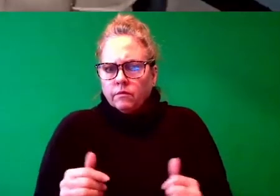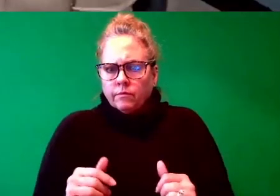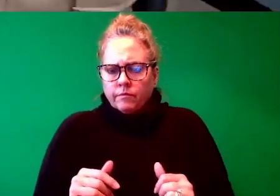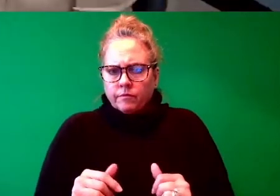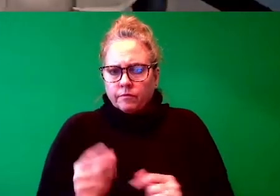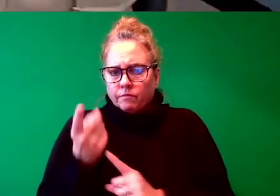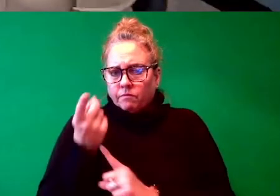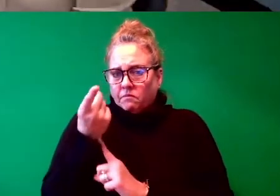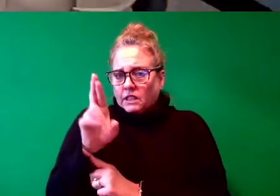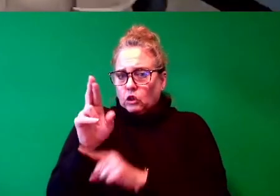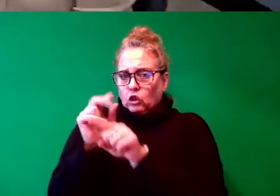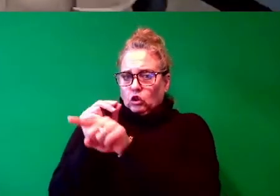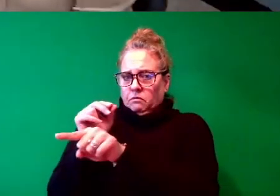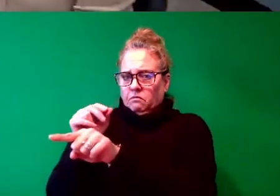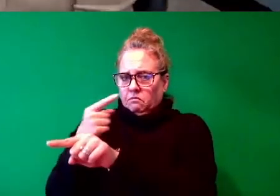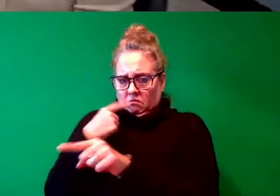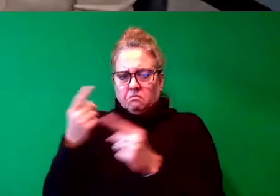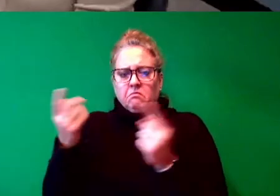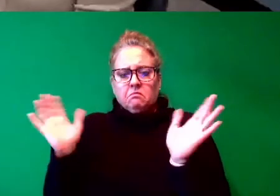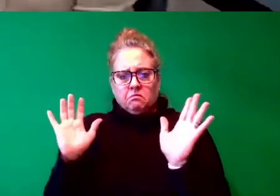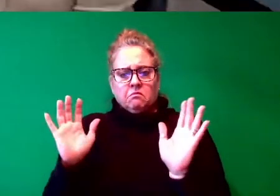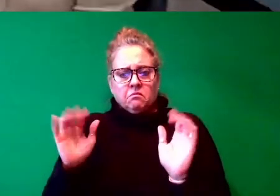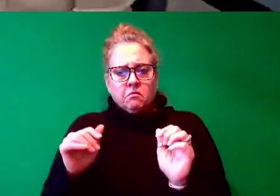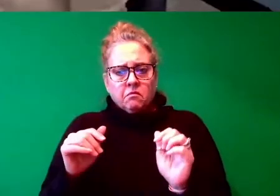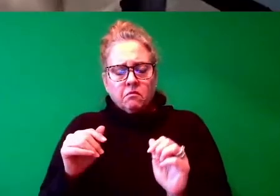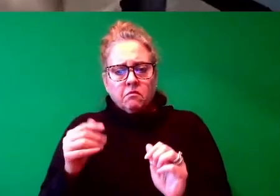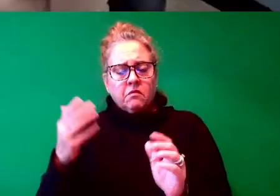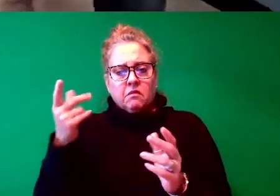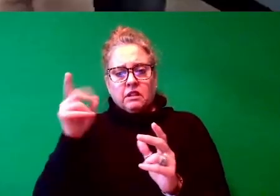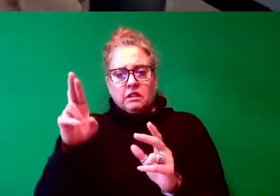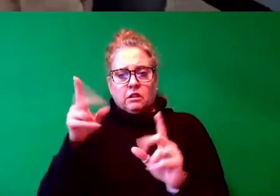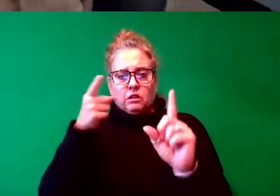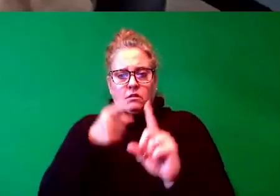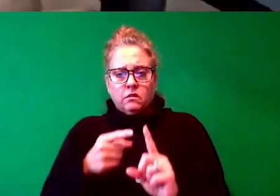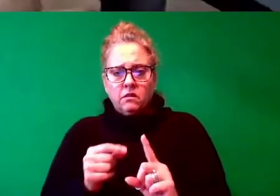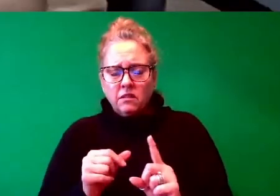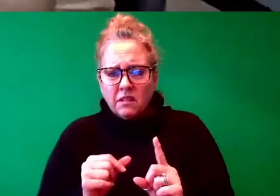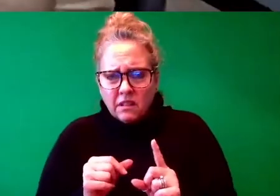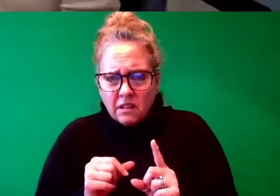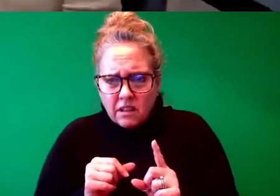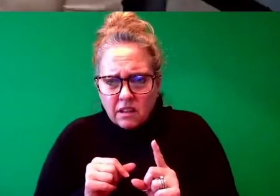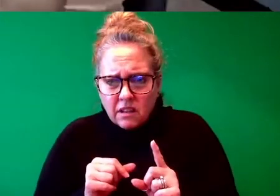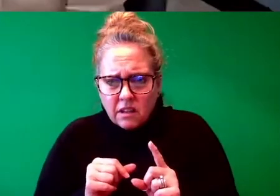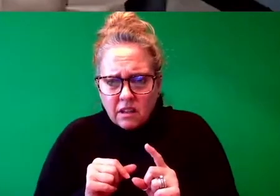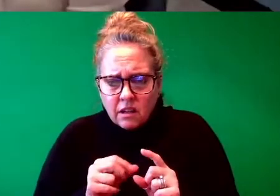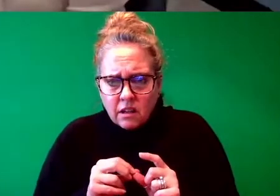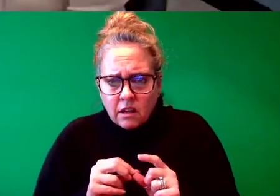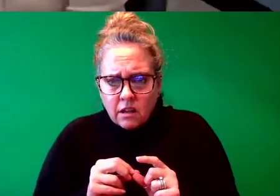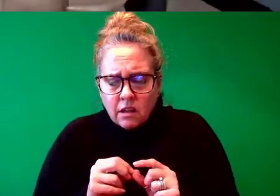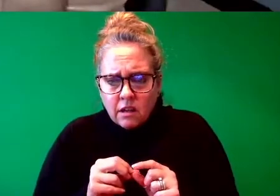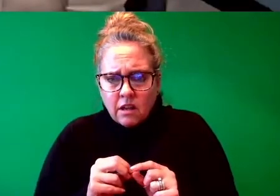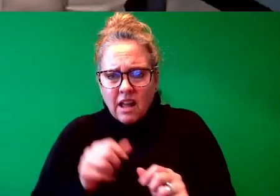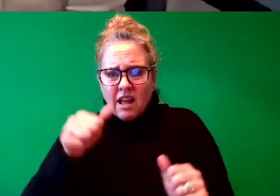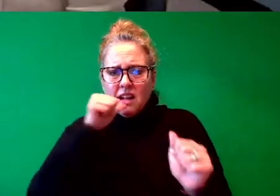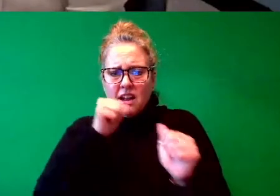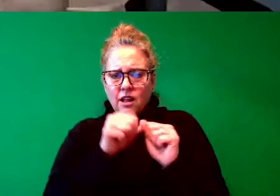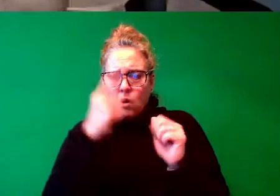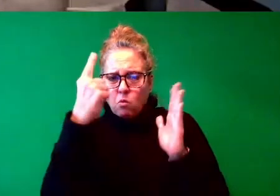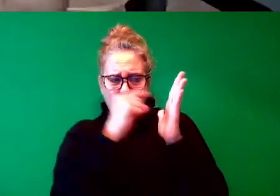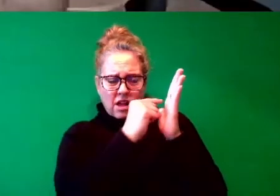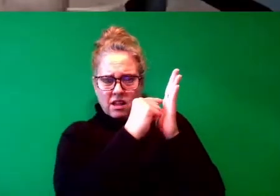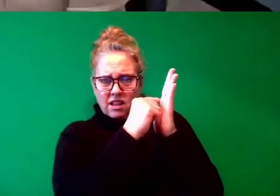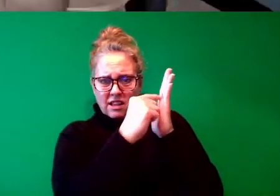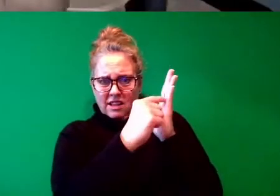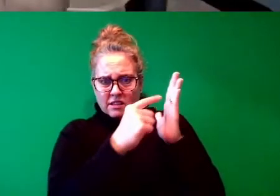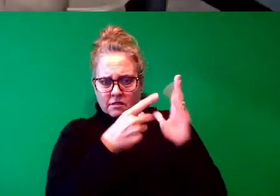Dr. Vu said that very well. One of the phrases that was in Dr. Turbush's letter was one of the things that has